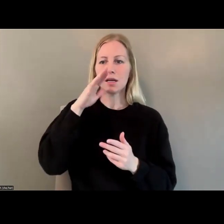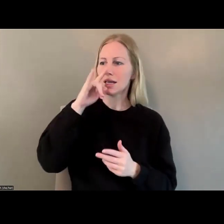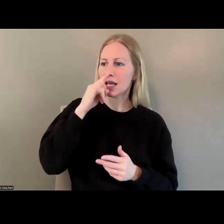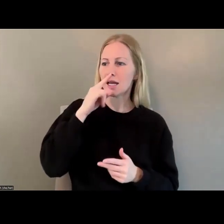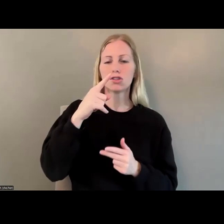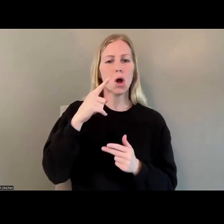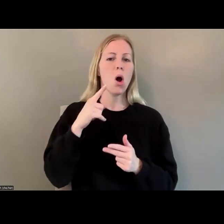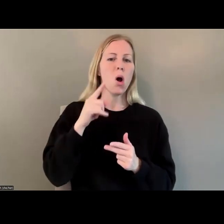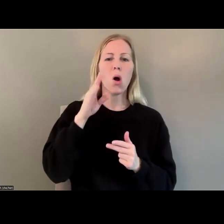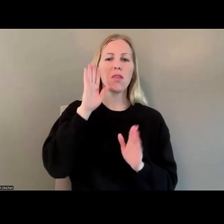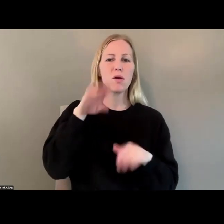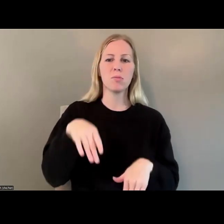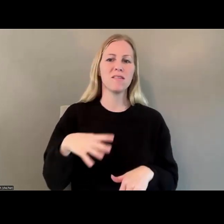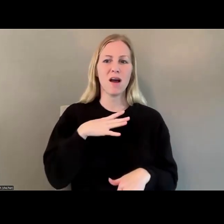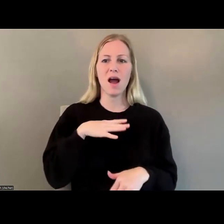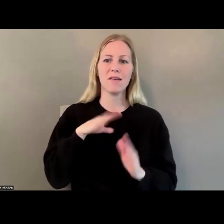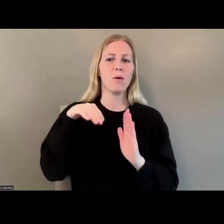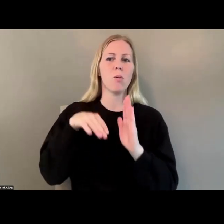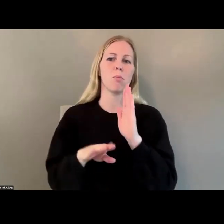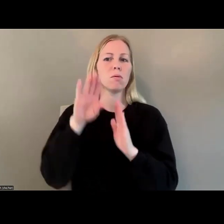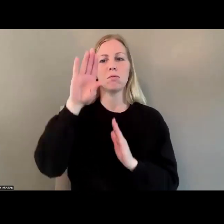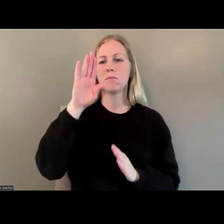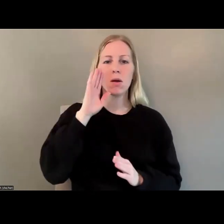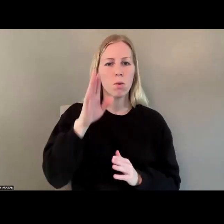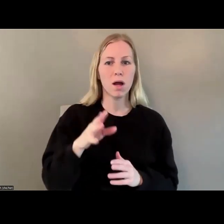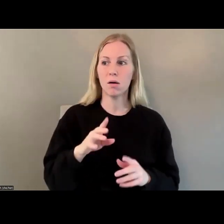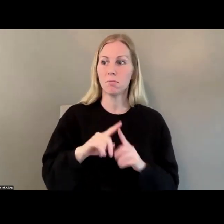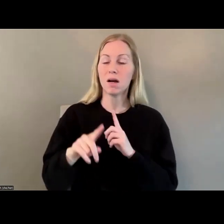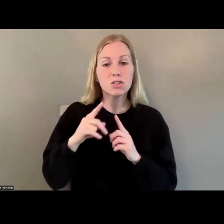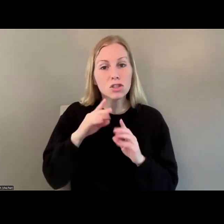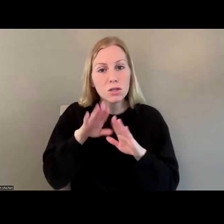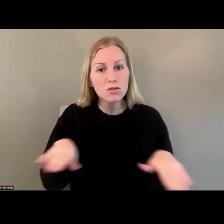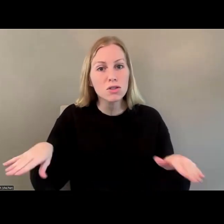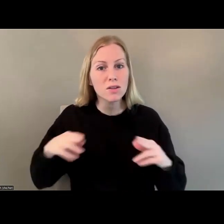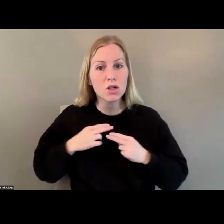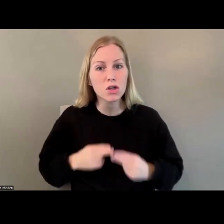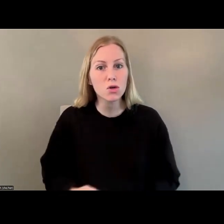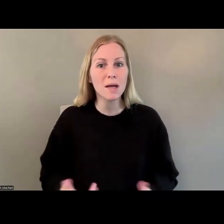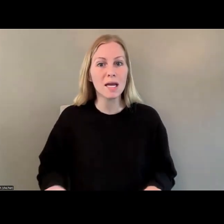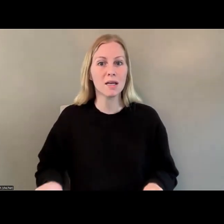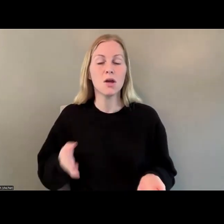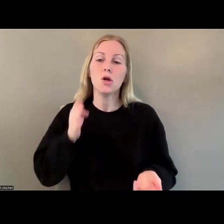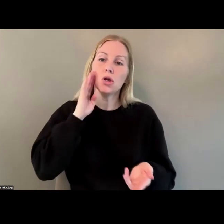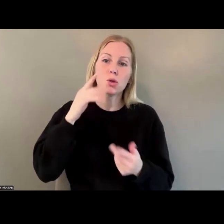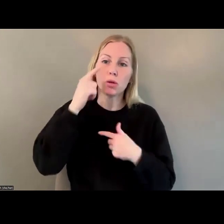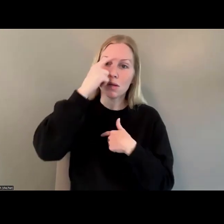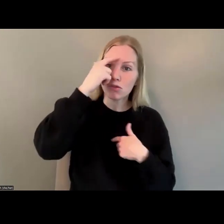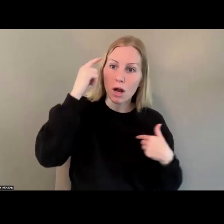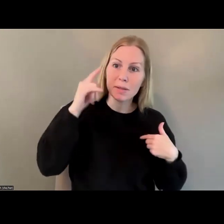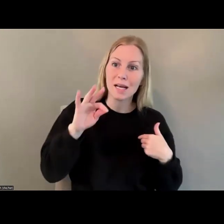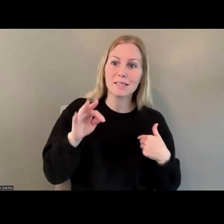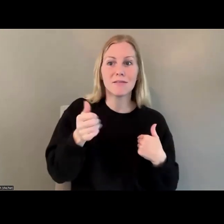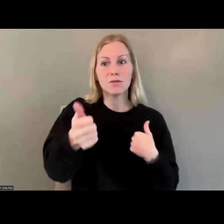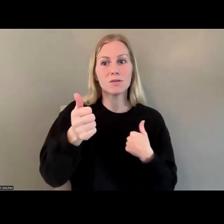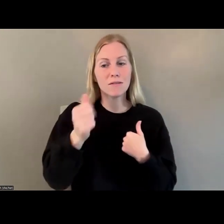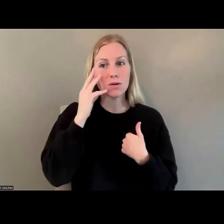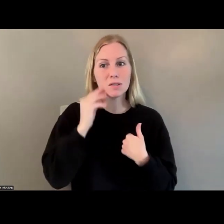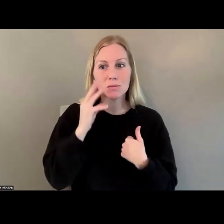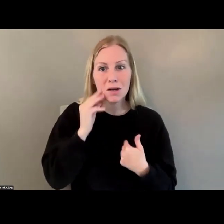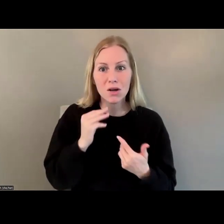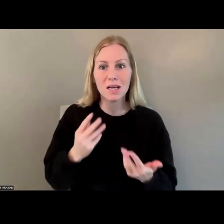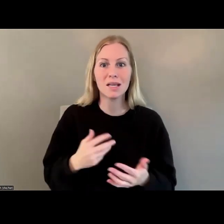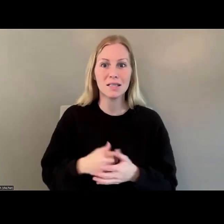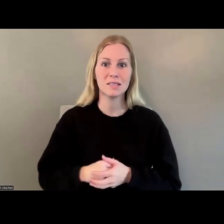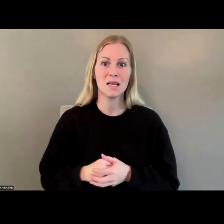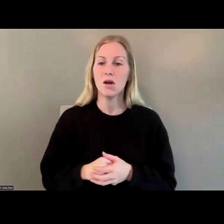if this happened to any one of us here today, I would argue that we would be traumatized and we would not be able to go back to the place of trauma the